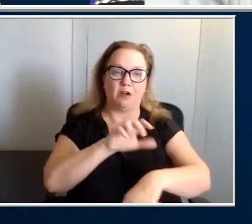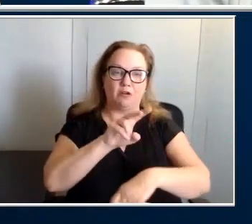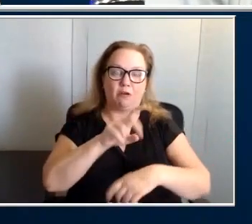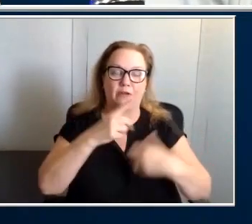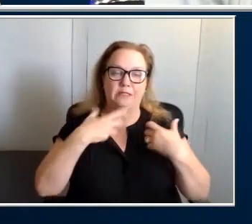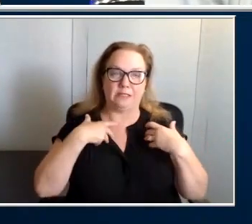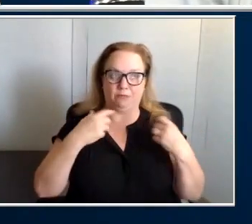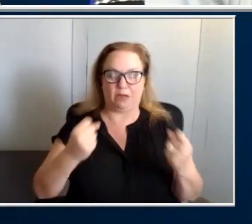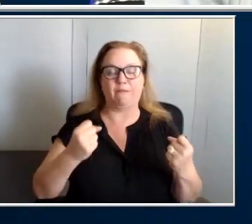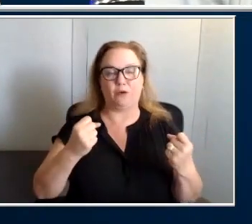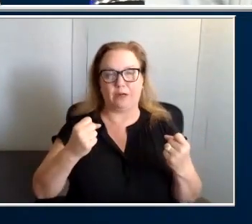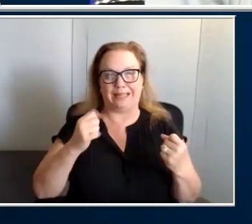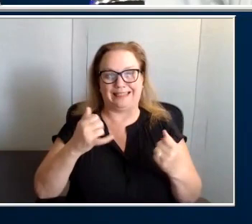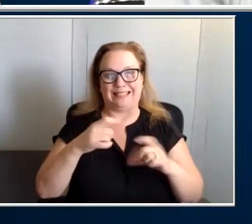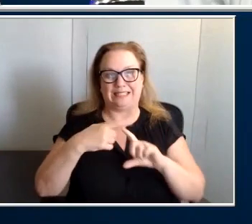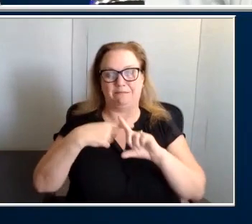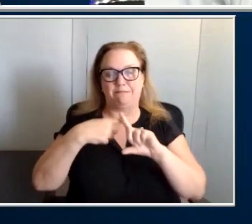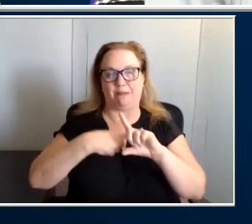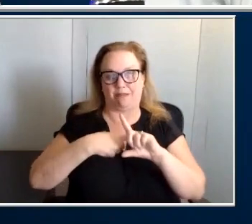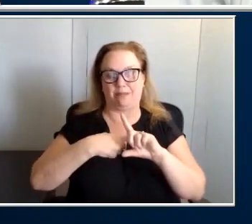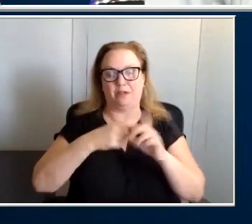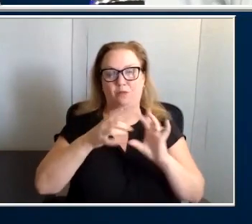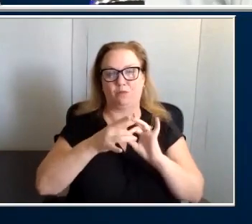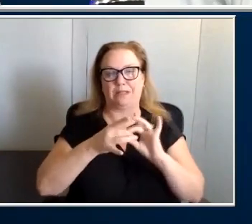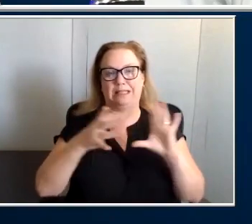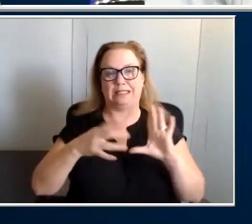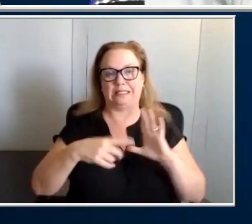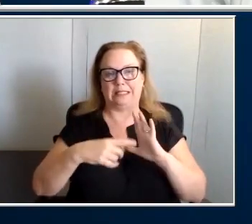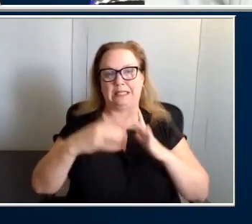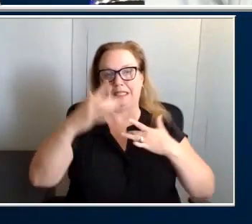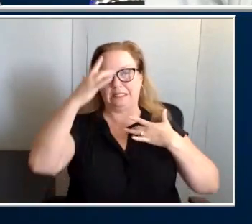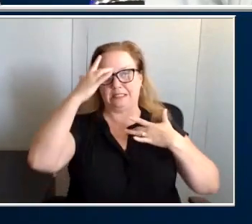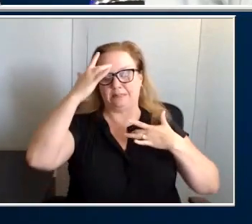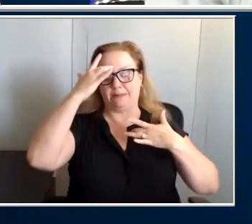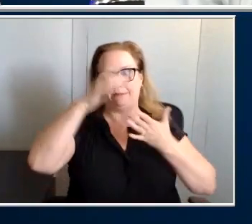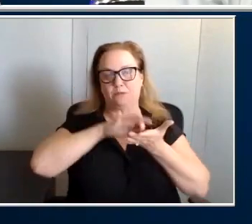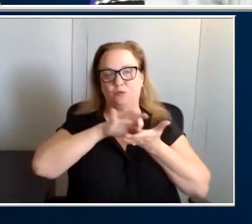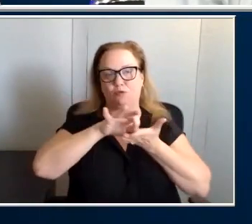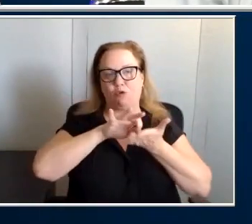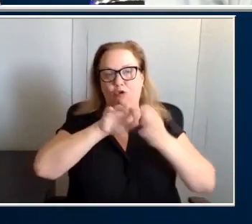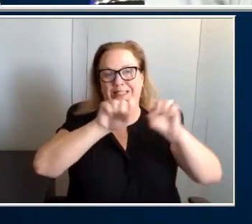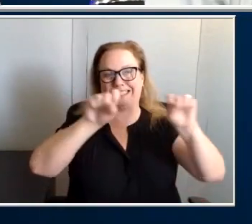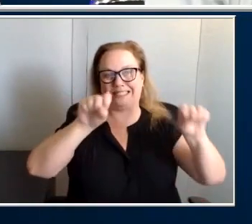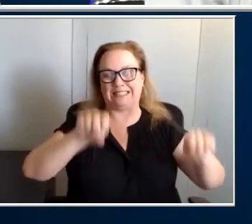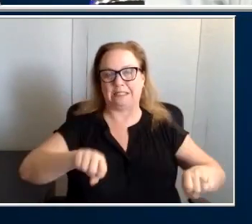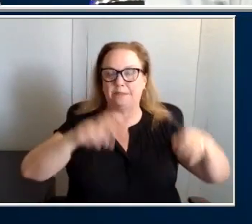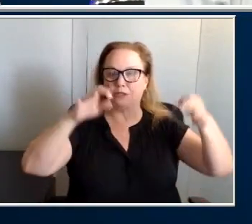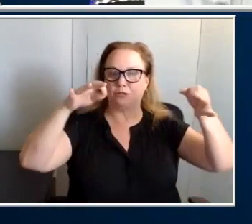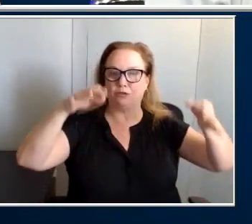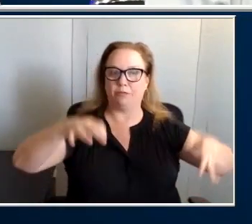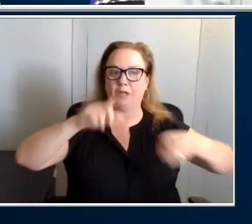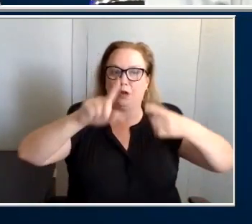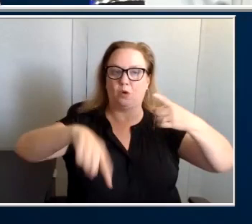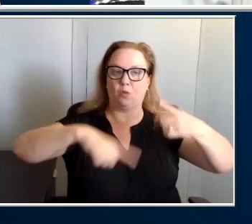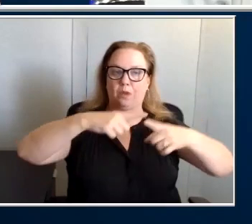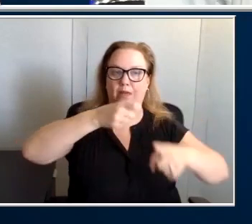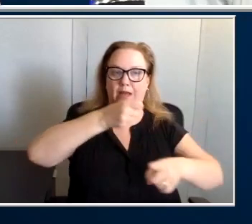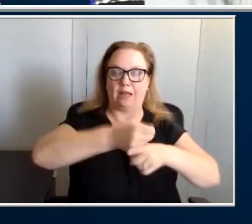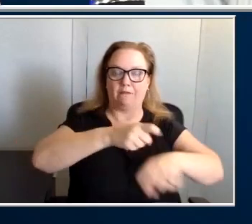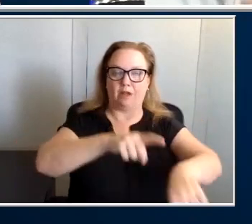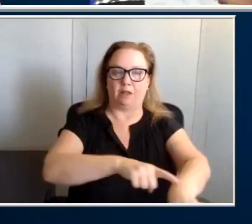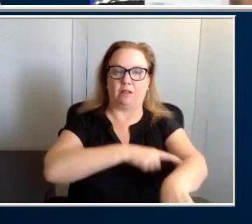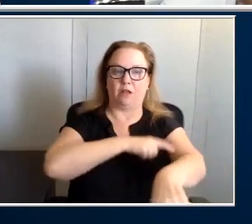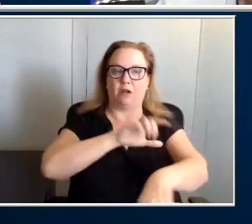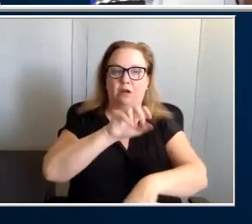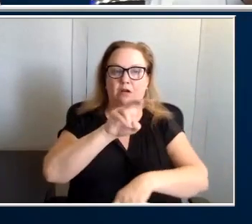month, the researchers with Recover released a symptom scoring system to determine when someone has long COVID specifically. And the